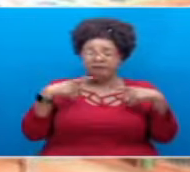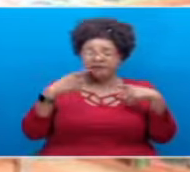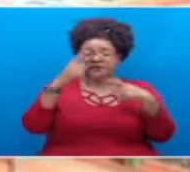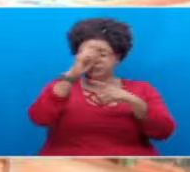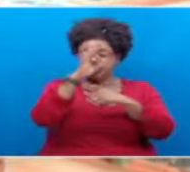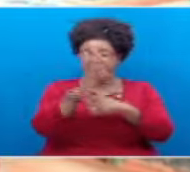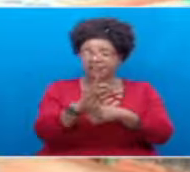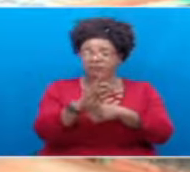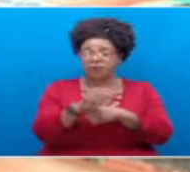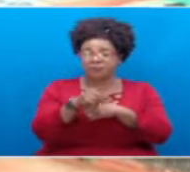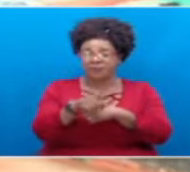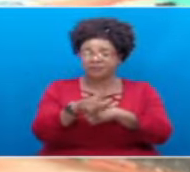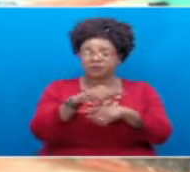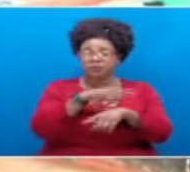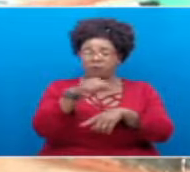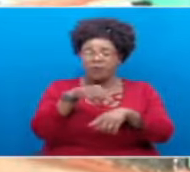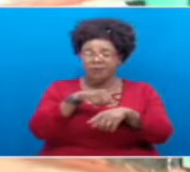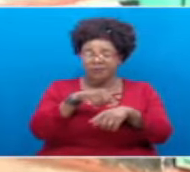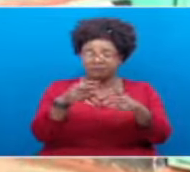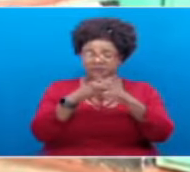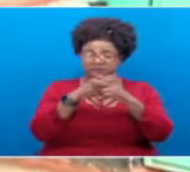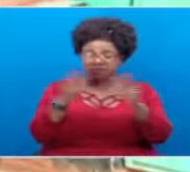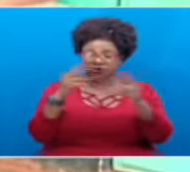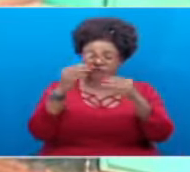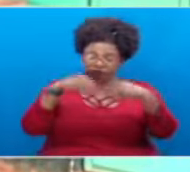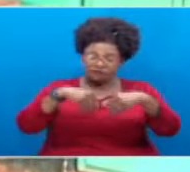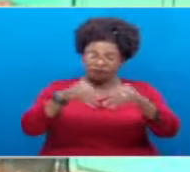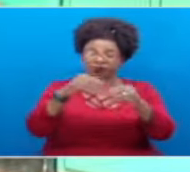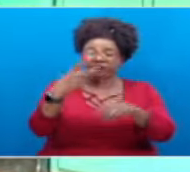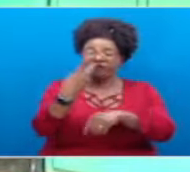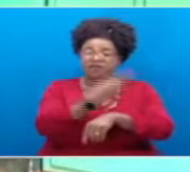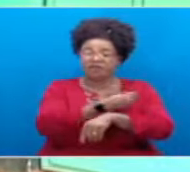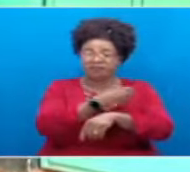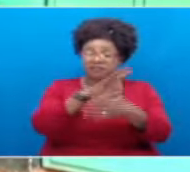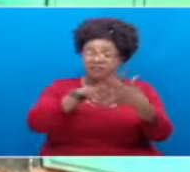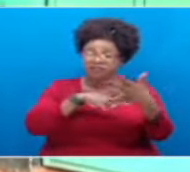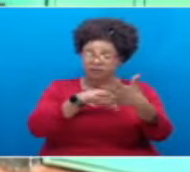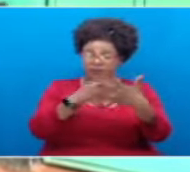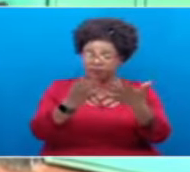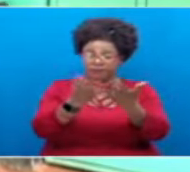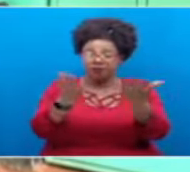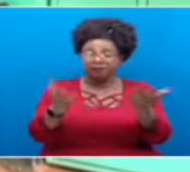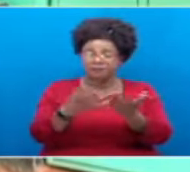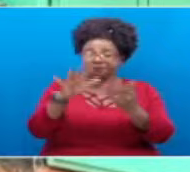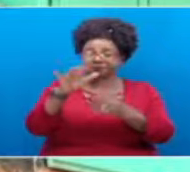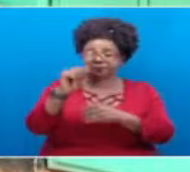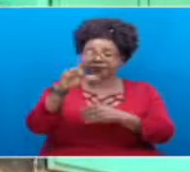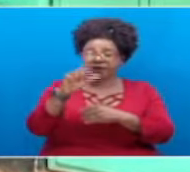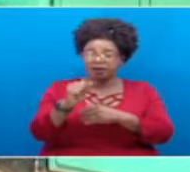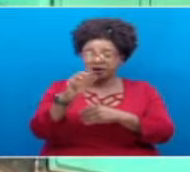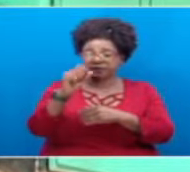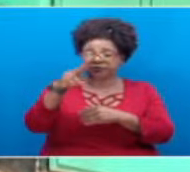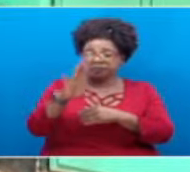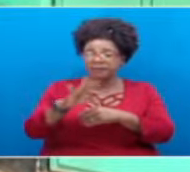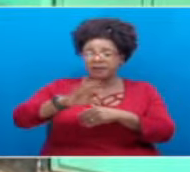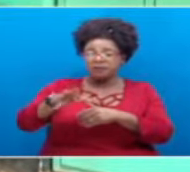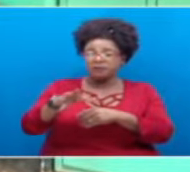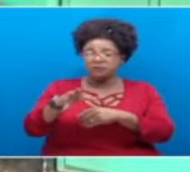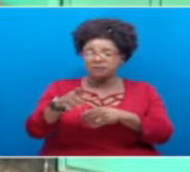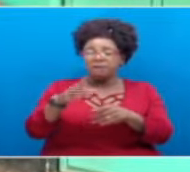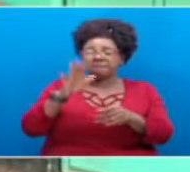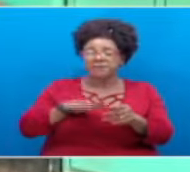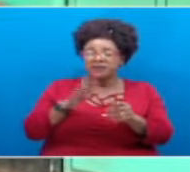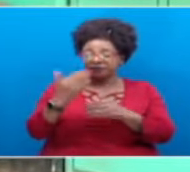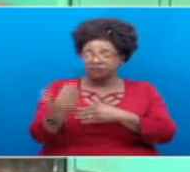this is when they're expected to adhere to their vaccine schedule. Now here at the Yala Sub-County Hospital, especially at the Mother and Child